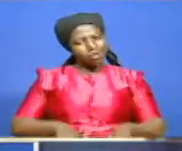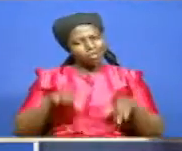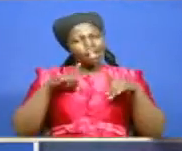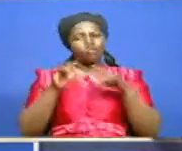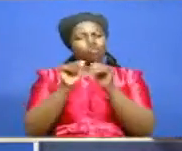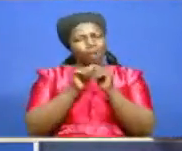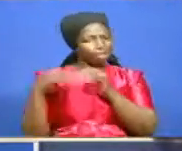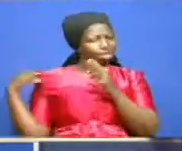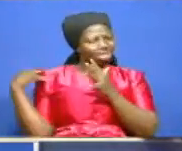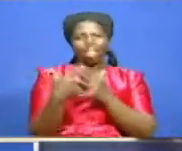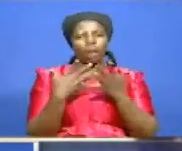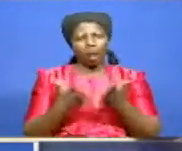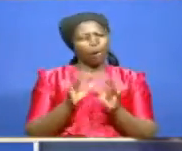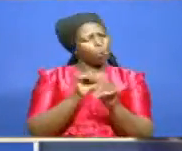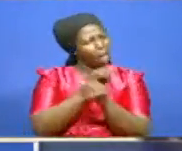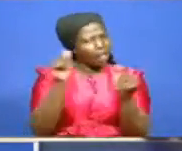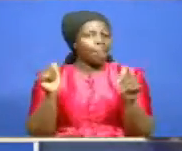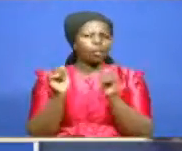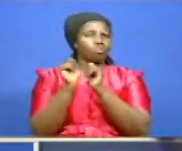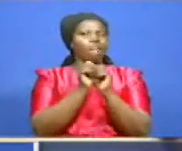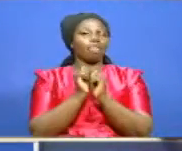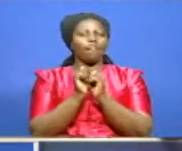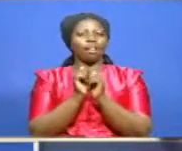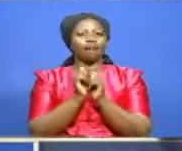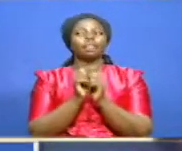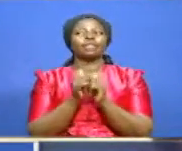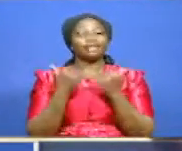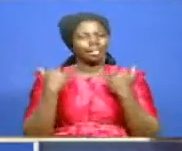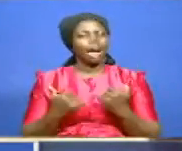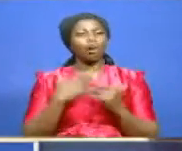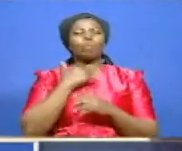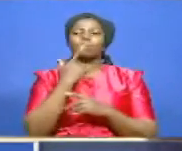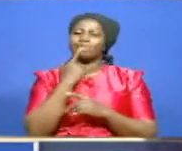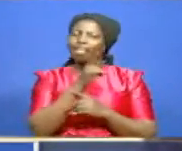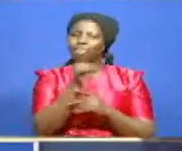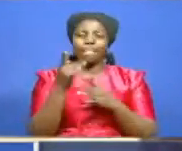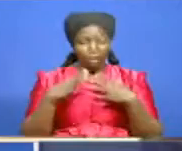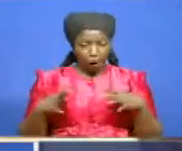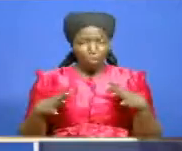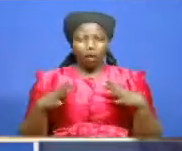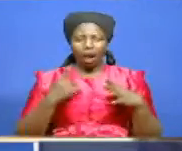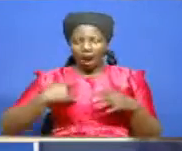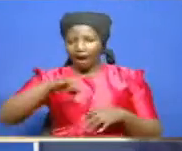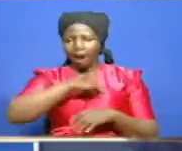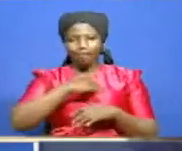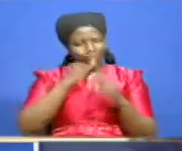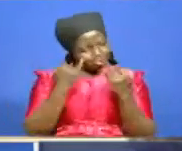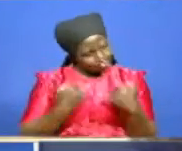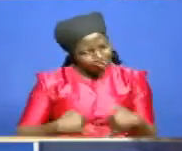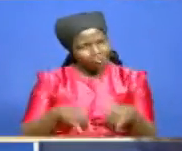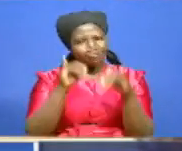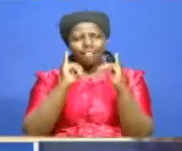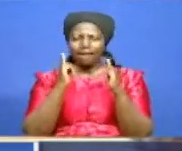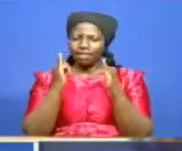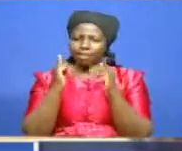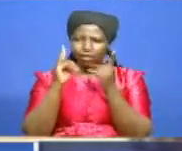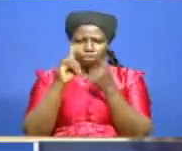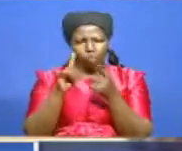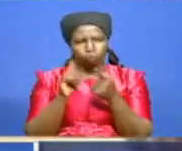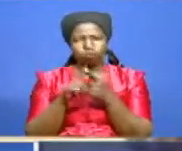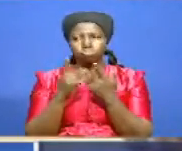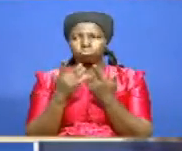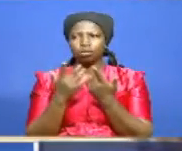harmoniously, is to tell those people that we try to ignite